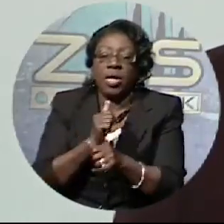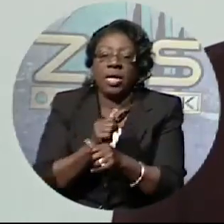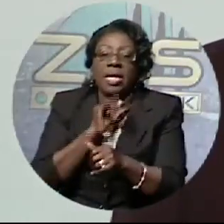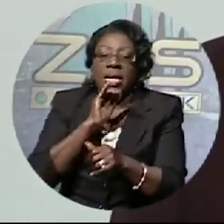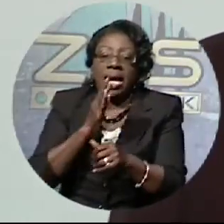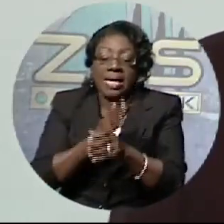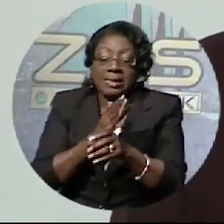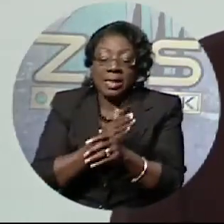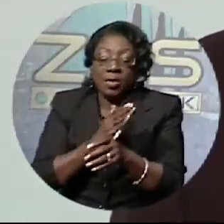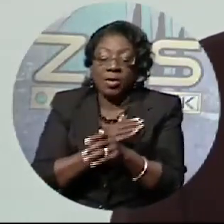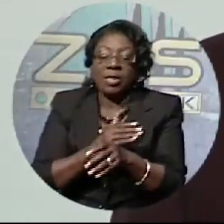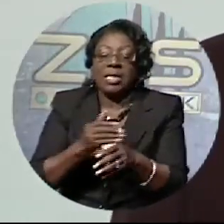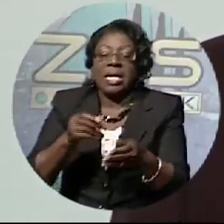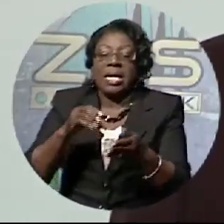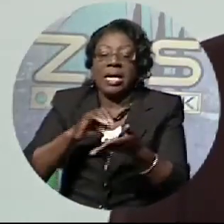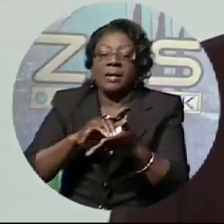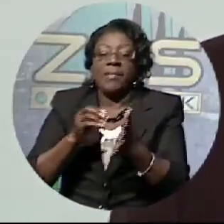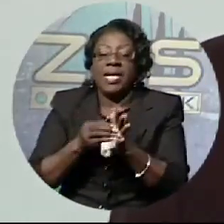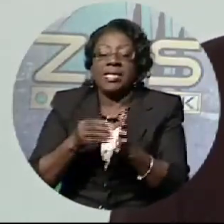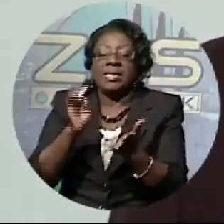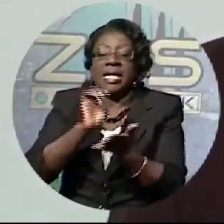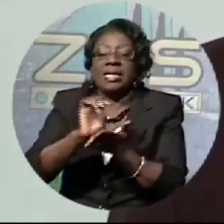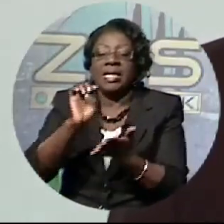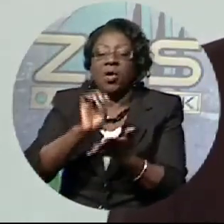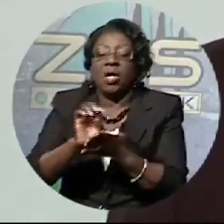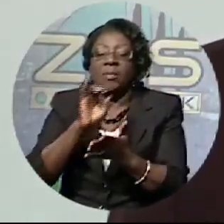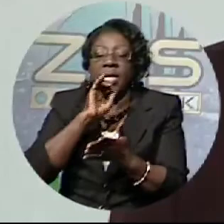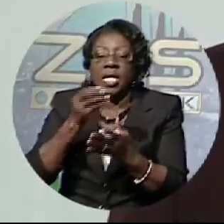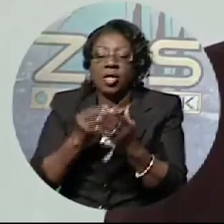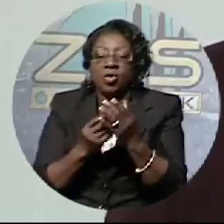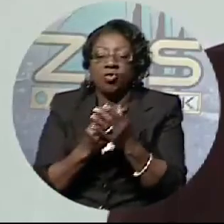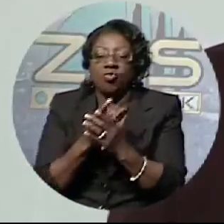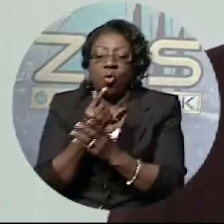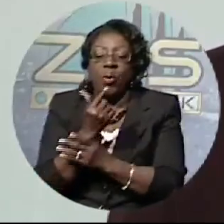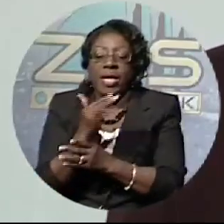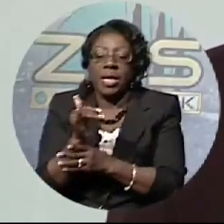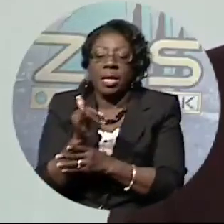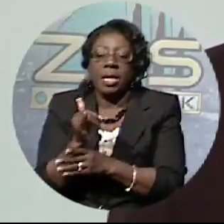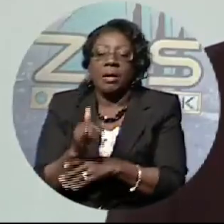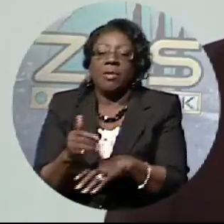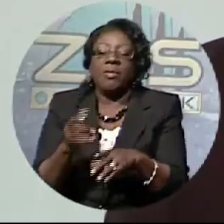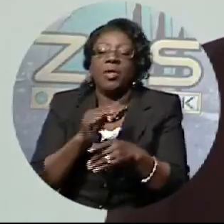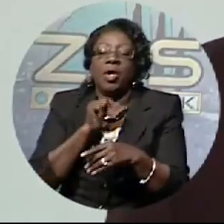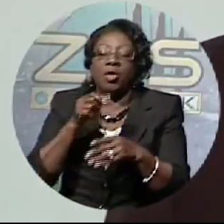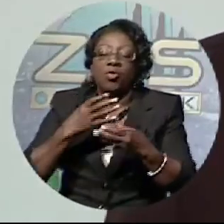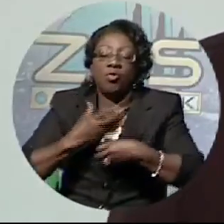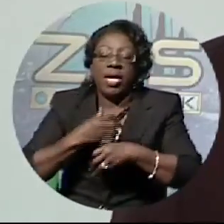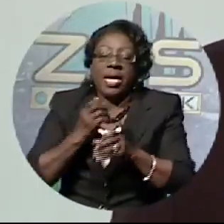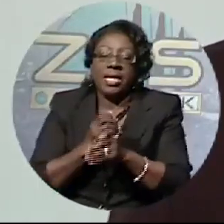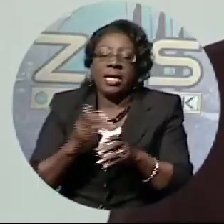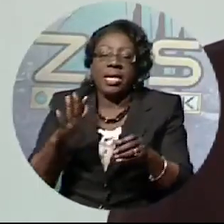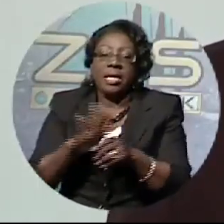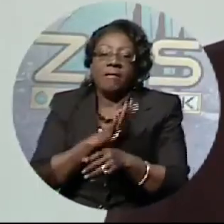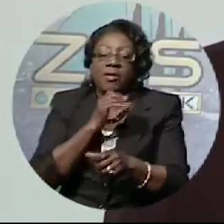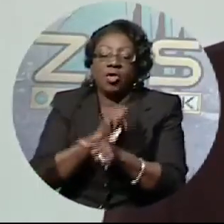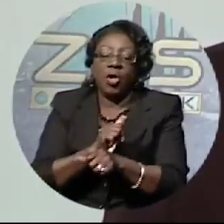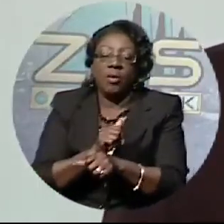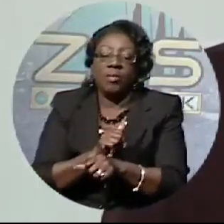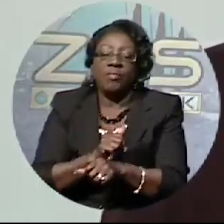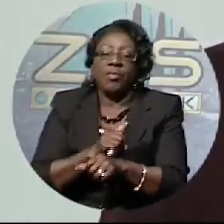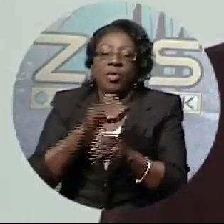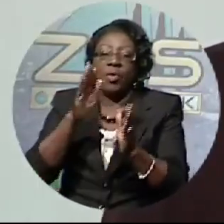growing. What is not happening is we're not creating sufficient jobs at this time in order to reduce the unemployment